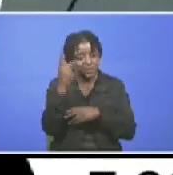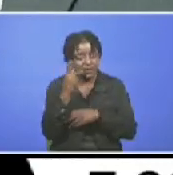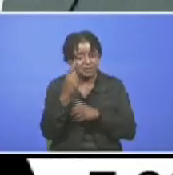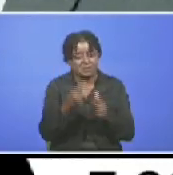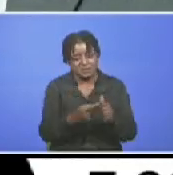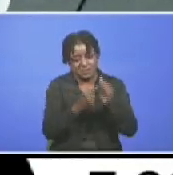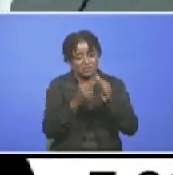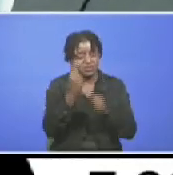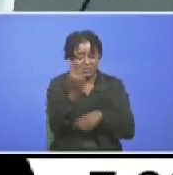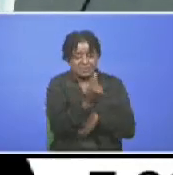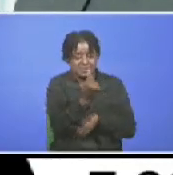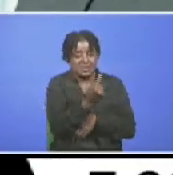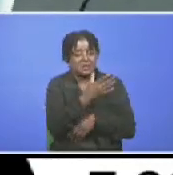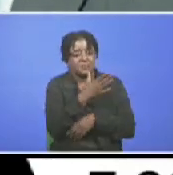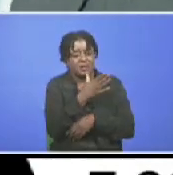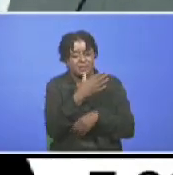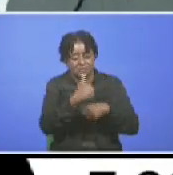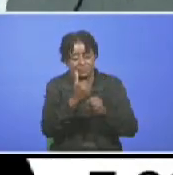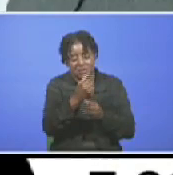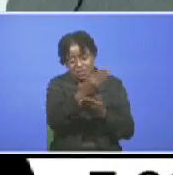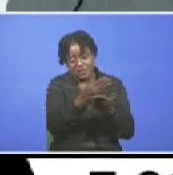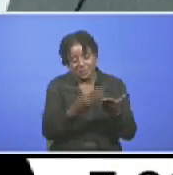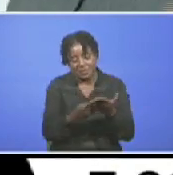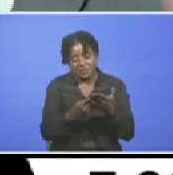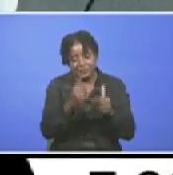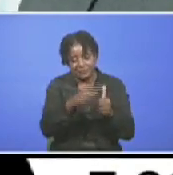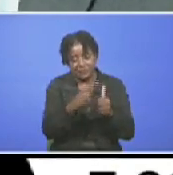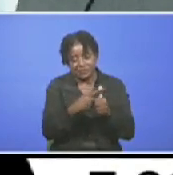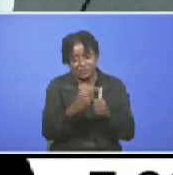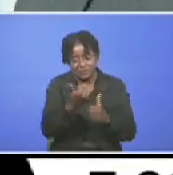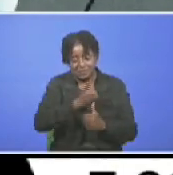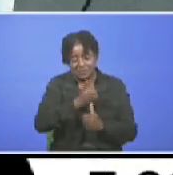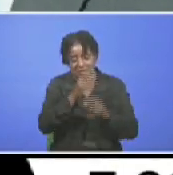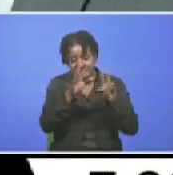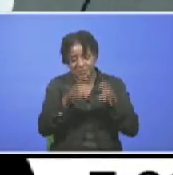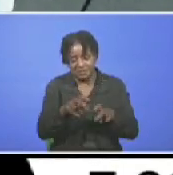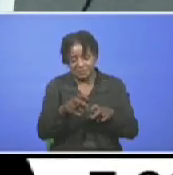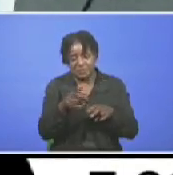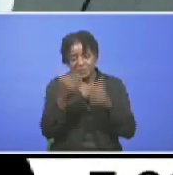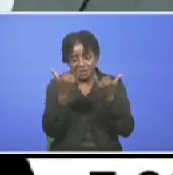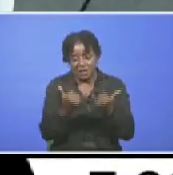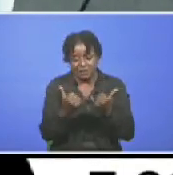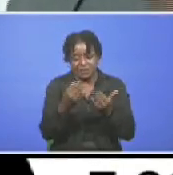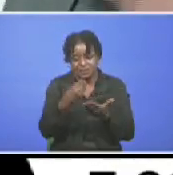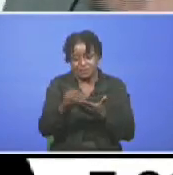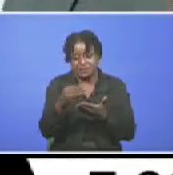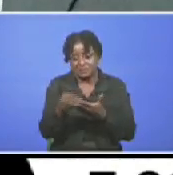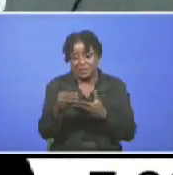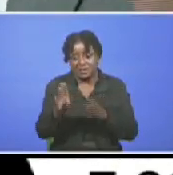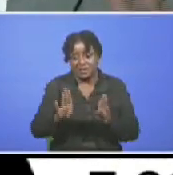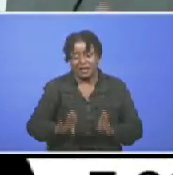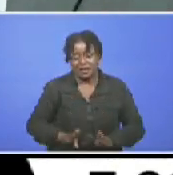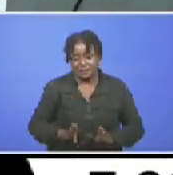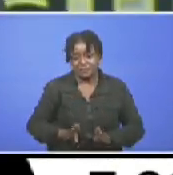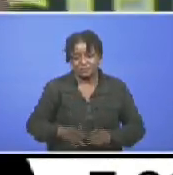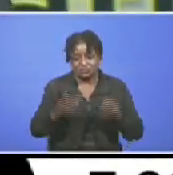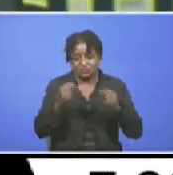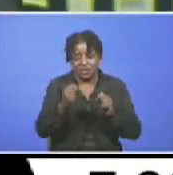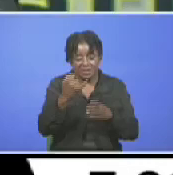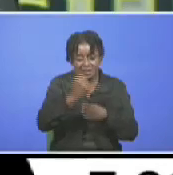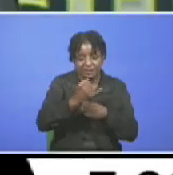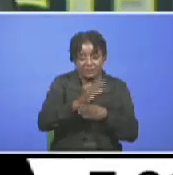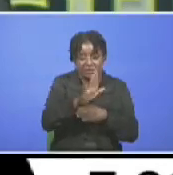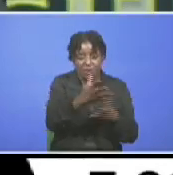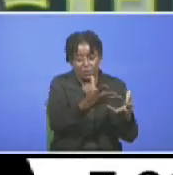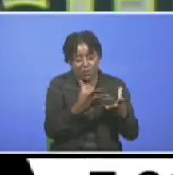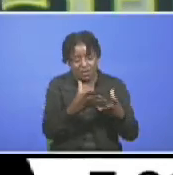single mothers, set a budget? I think the first step is to do a self-assessment of your current spending habits and try to identify your wants